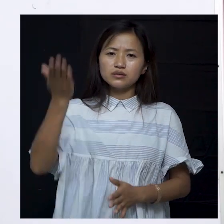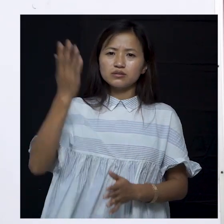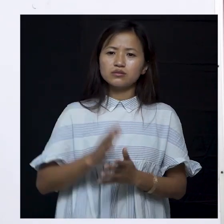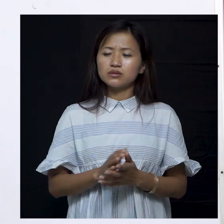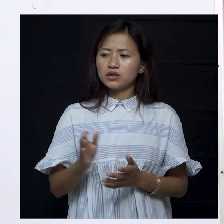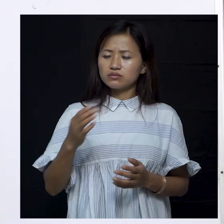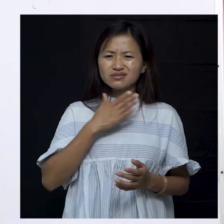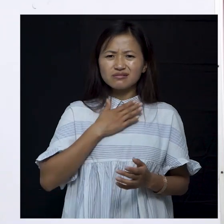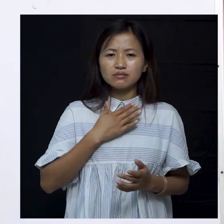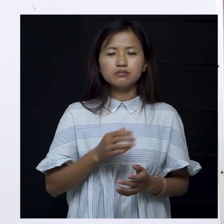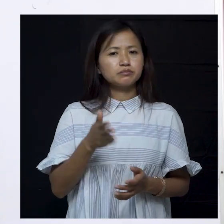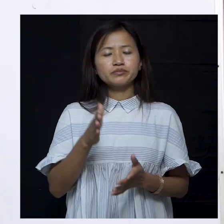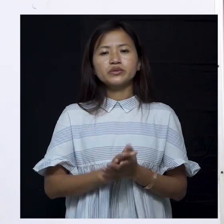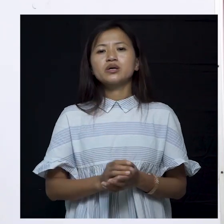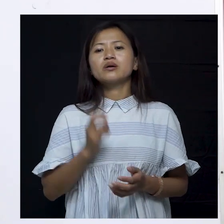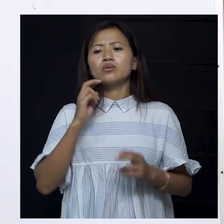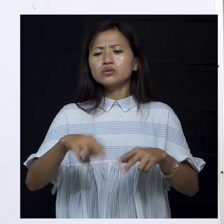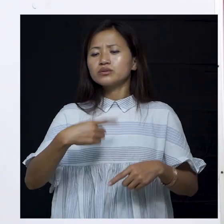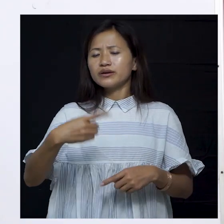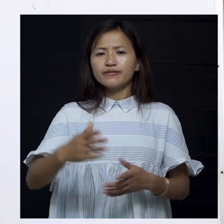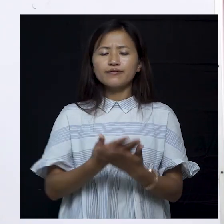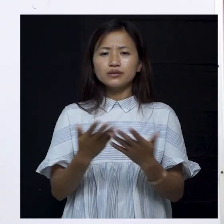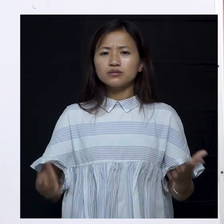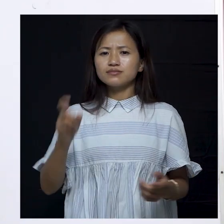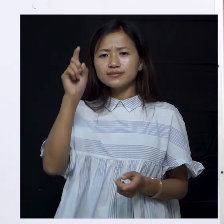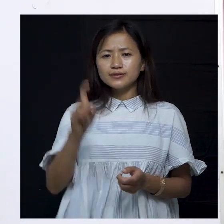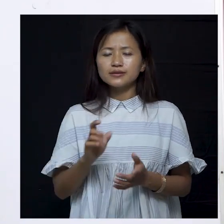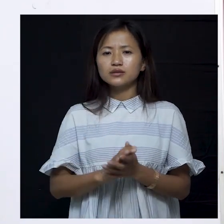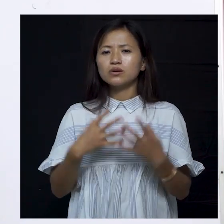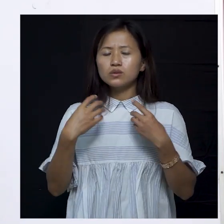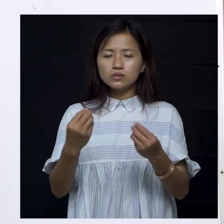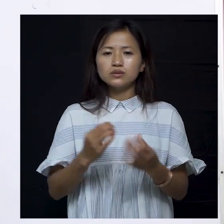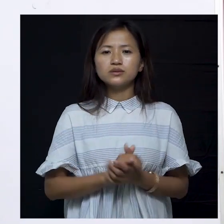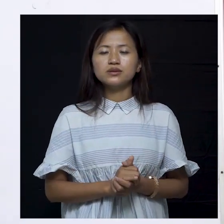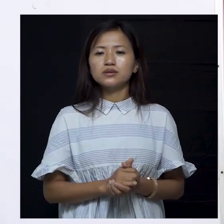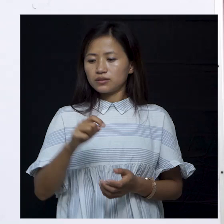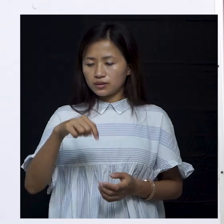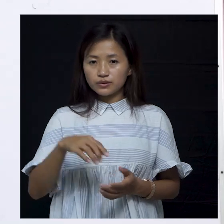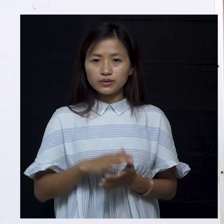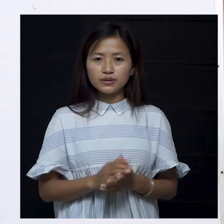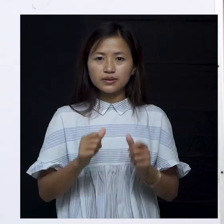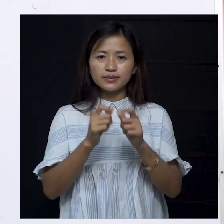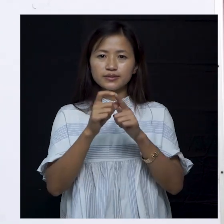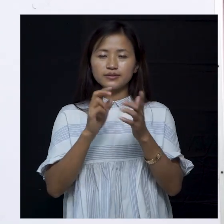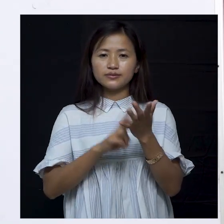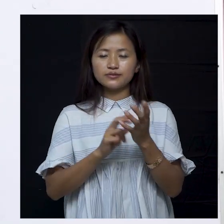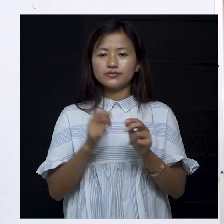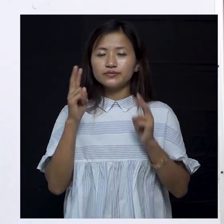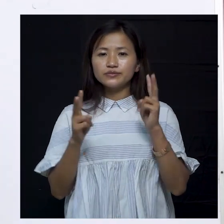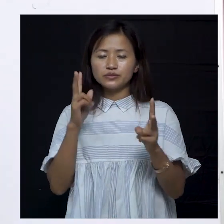become dishonest when they don't have everything that they need or everything that they want. And so here, adverb clause of